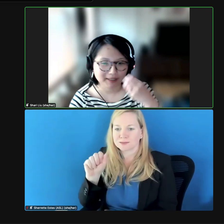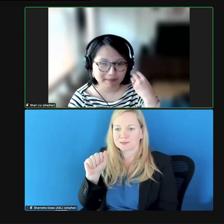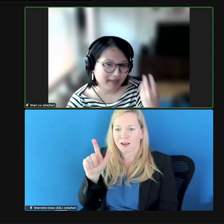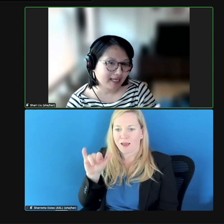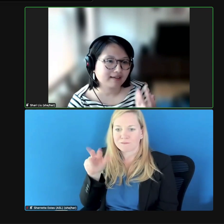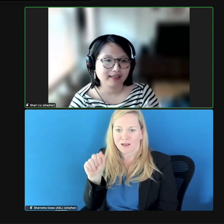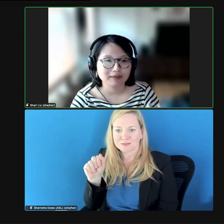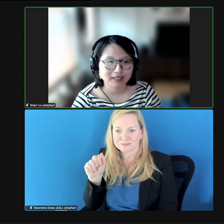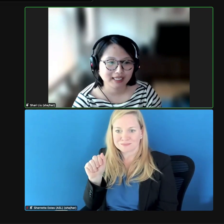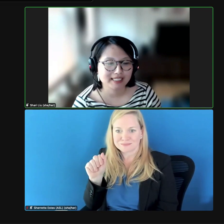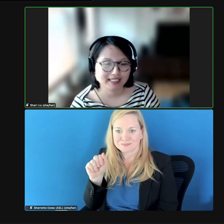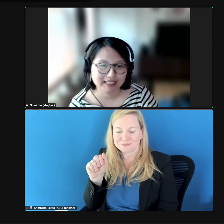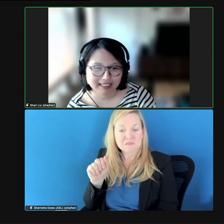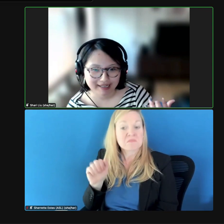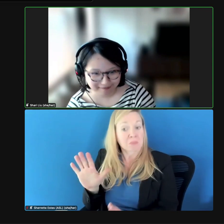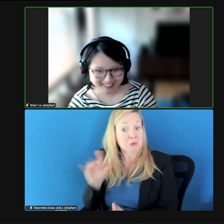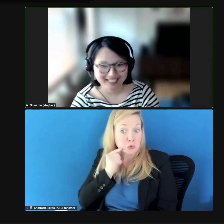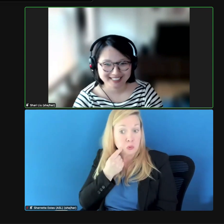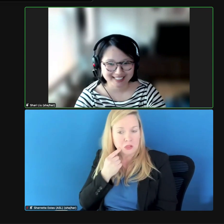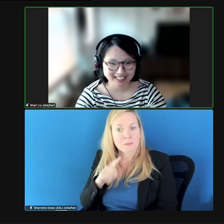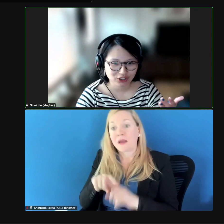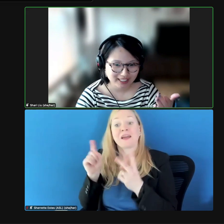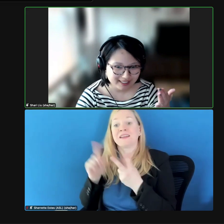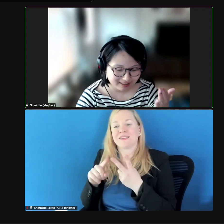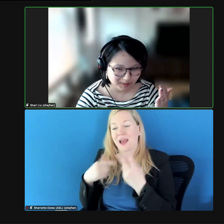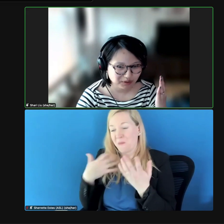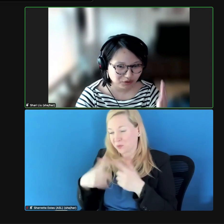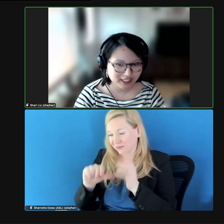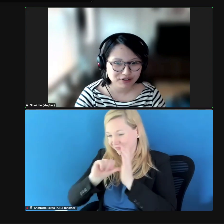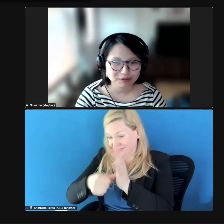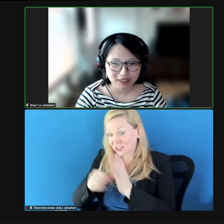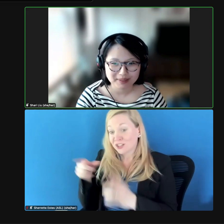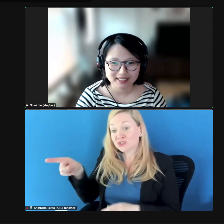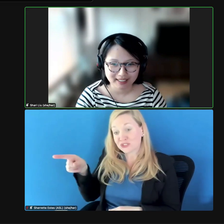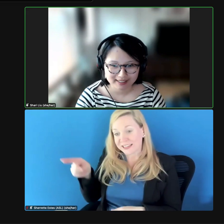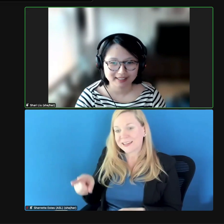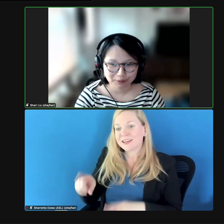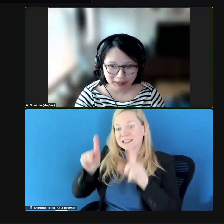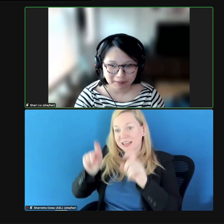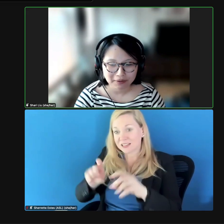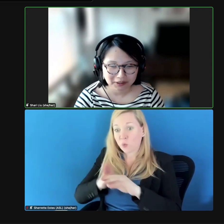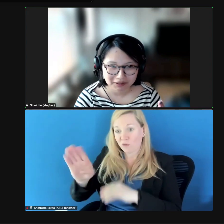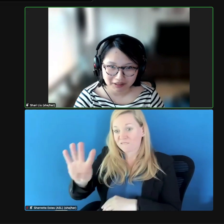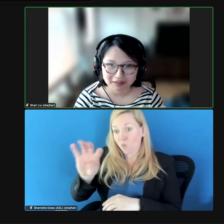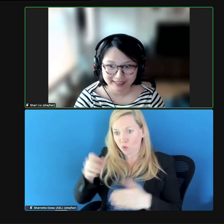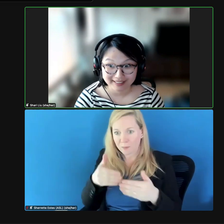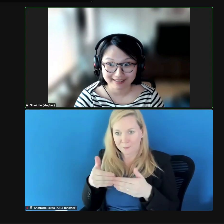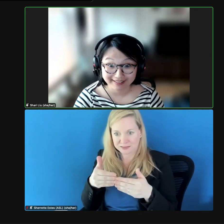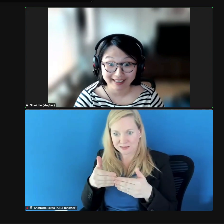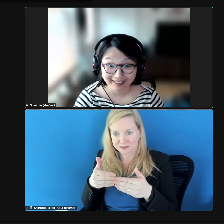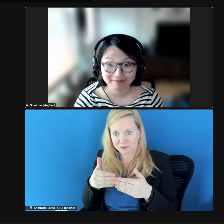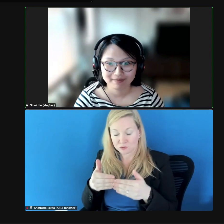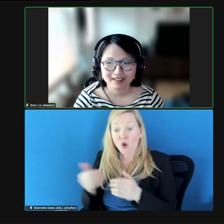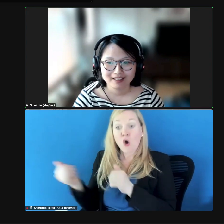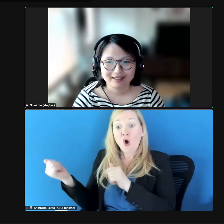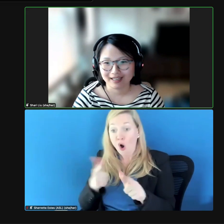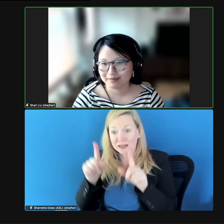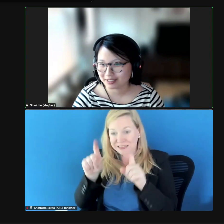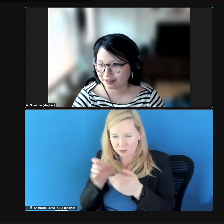cool, but the main thing I wanted to emphasize is that she tested almost 400 babies and kids in this paper, and they were all tested